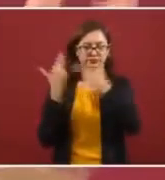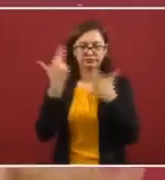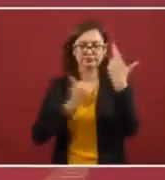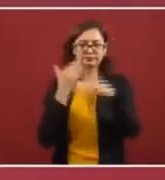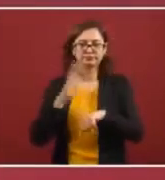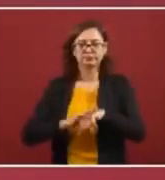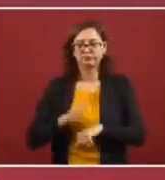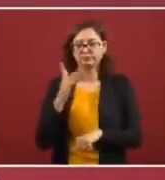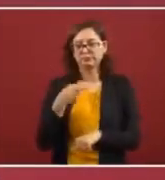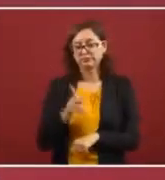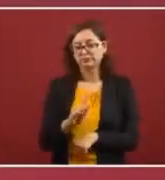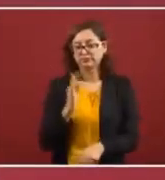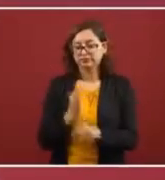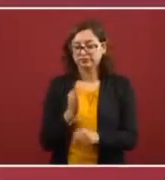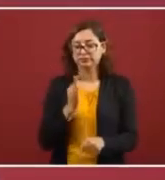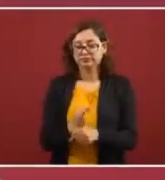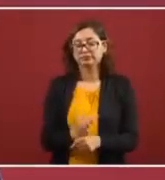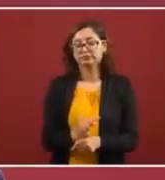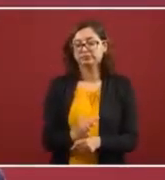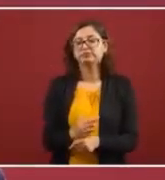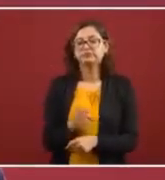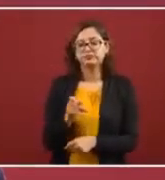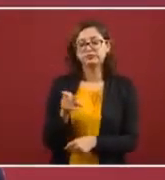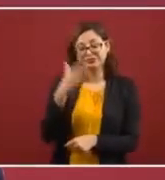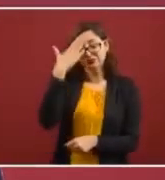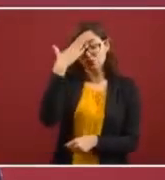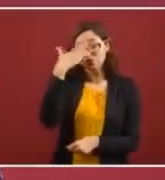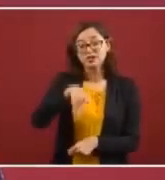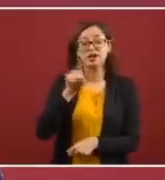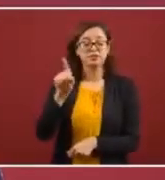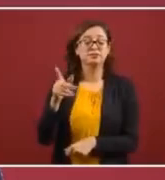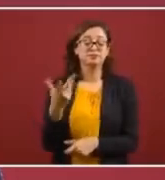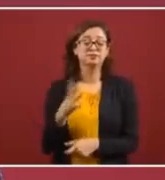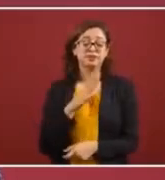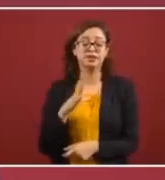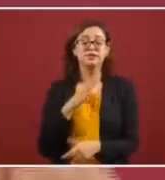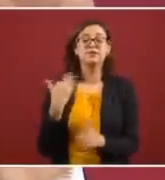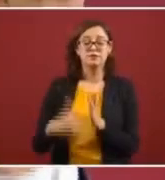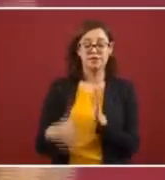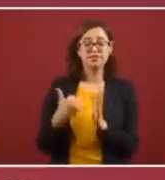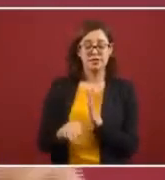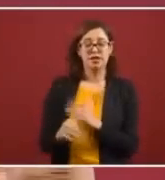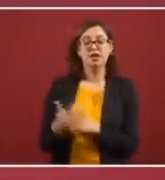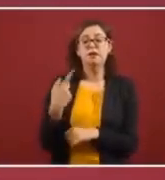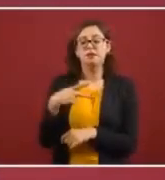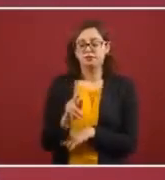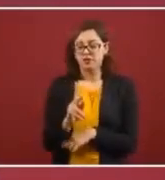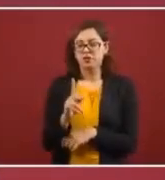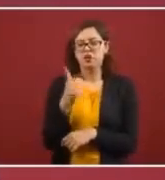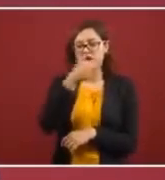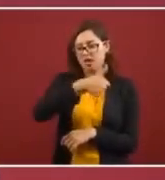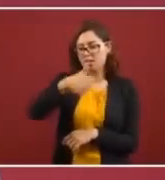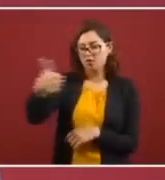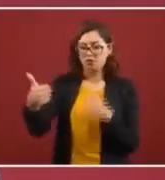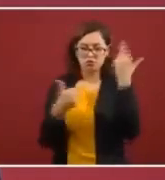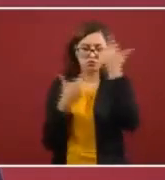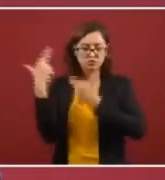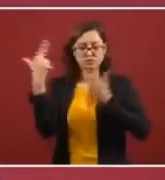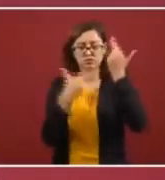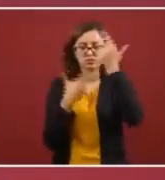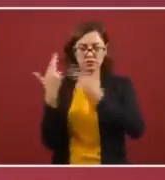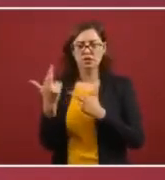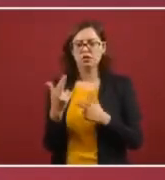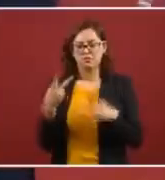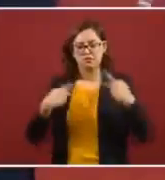to revise. But in this in particular, I have knowledge, but we have to go case